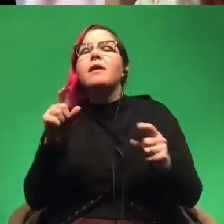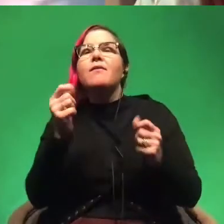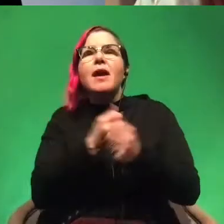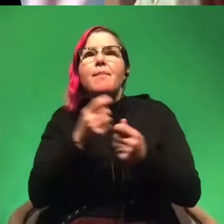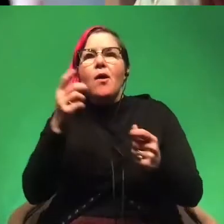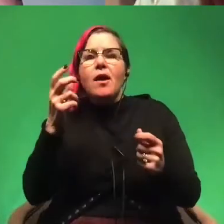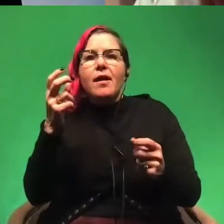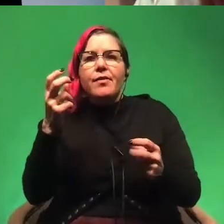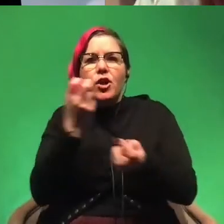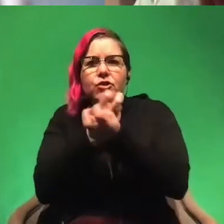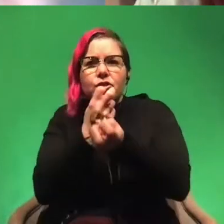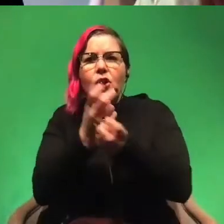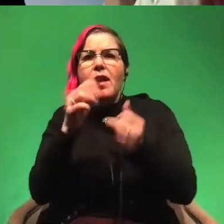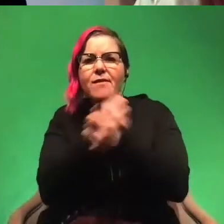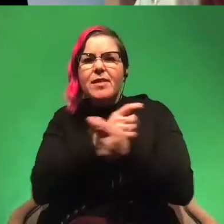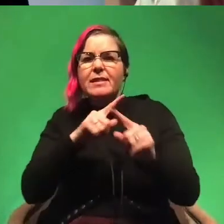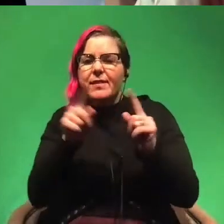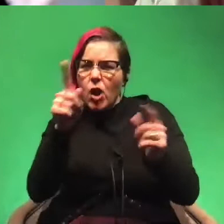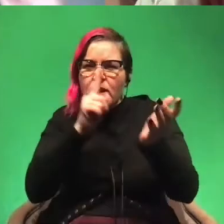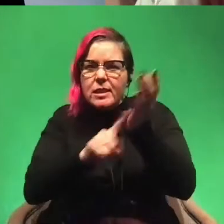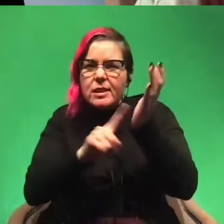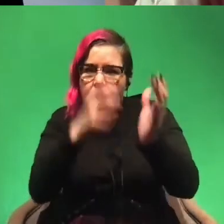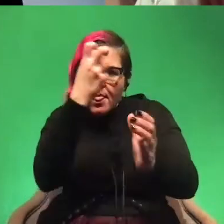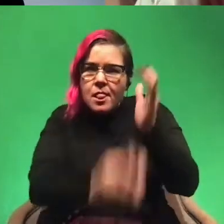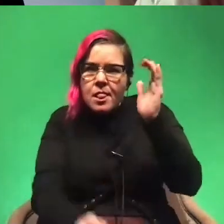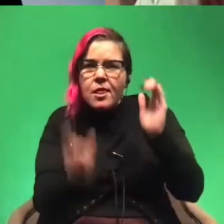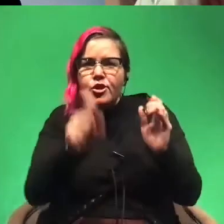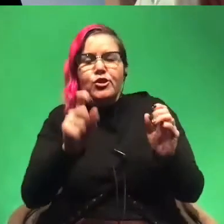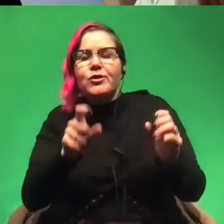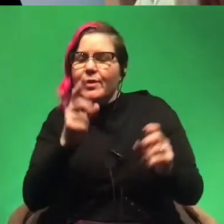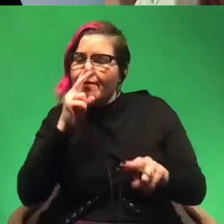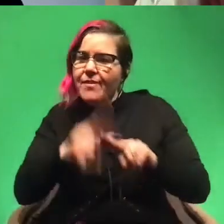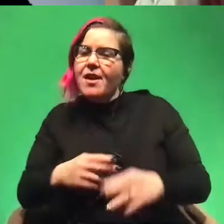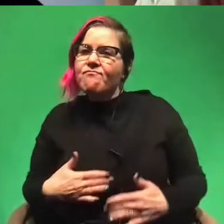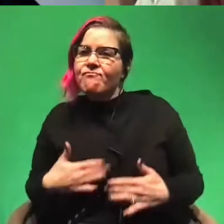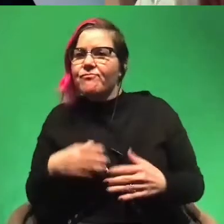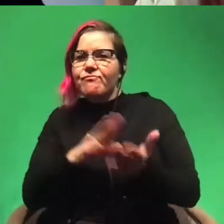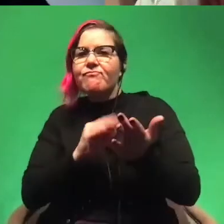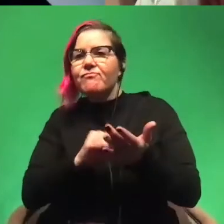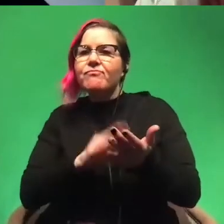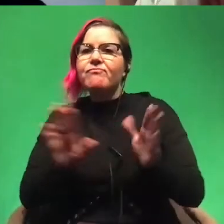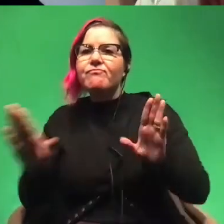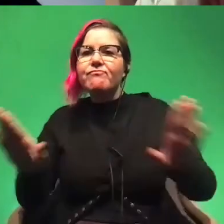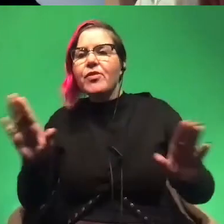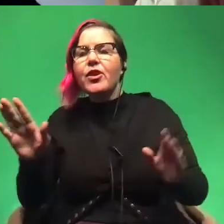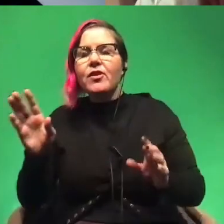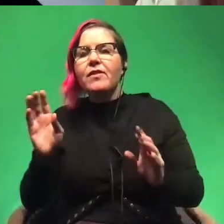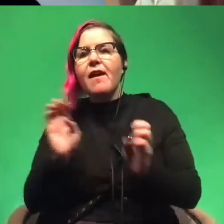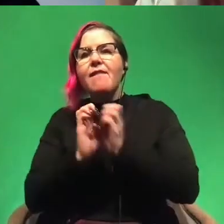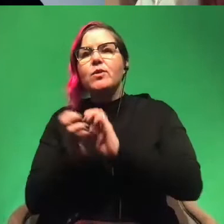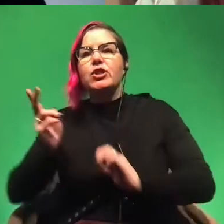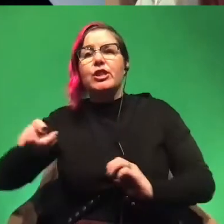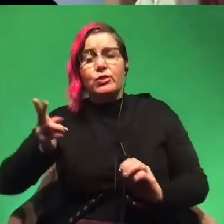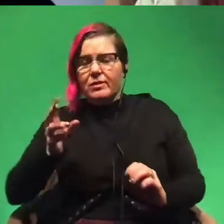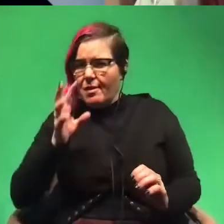is totally different. You should look them up, go down the rabbit hole. It's so much fun. It's a great read to learn all about it, their evolutionary history. I think that is really